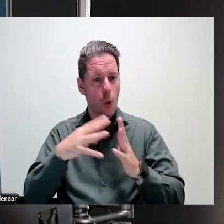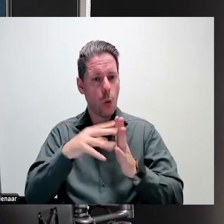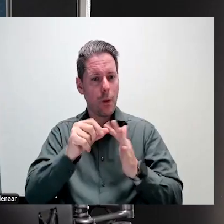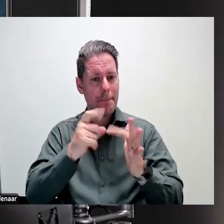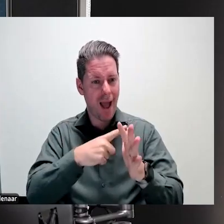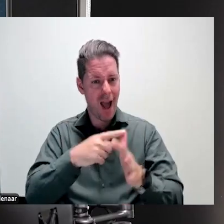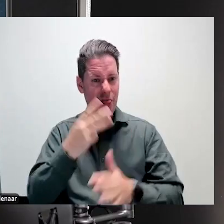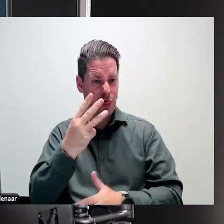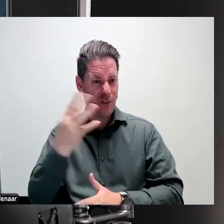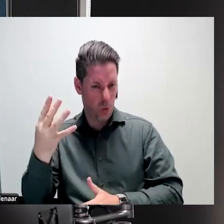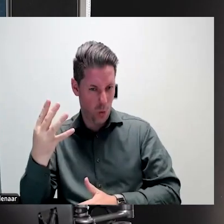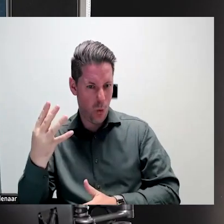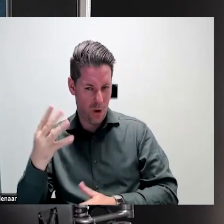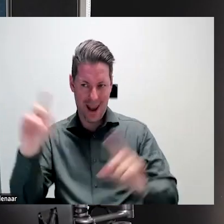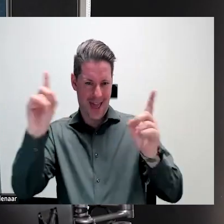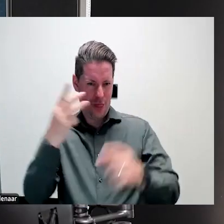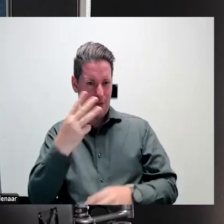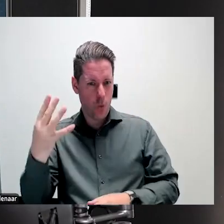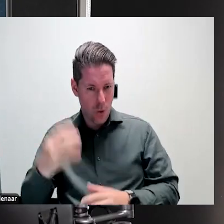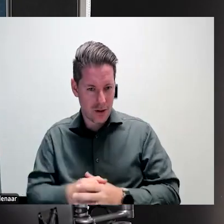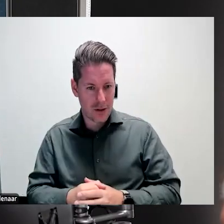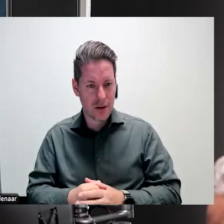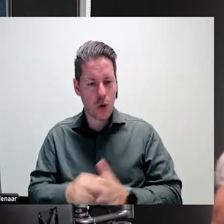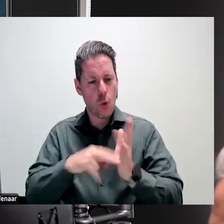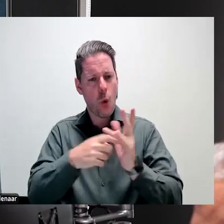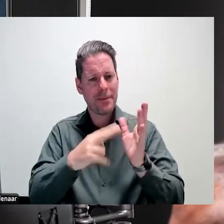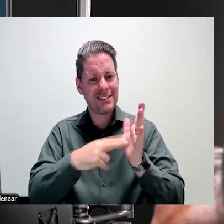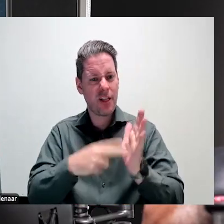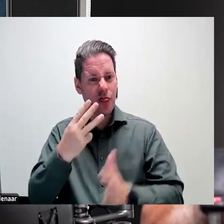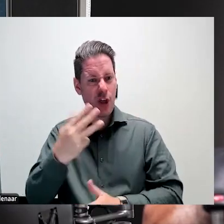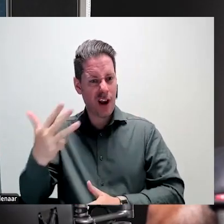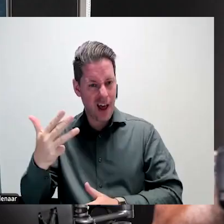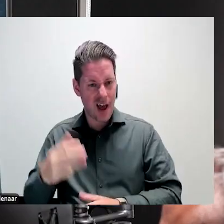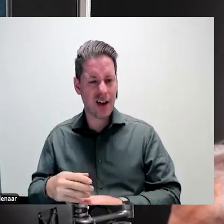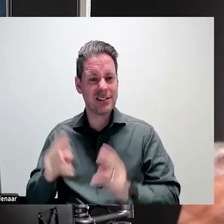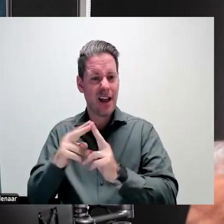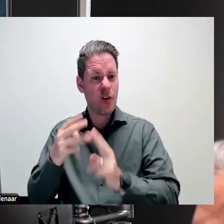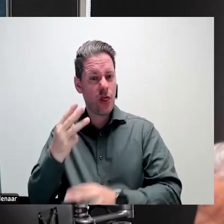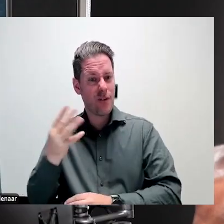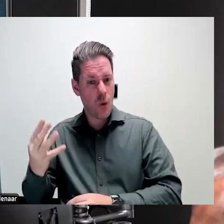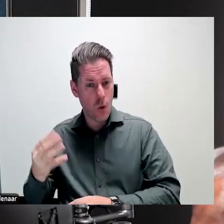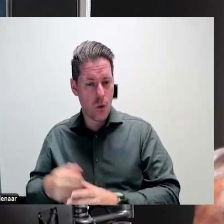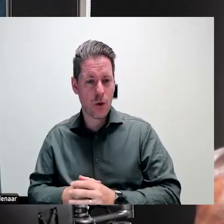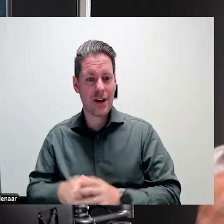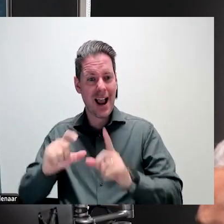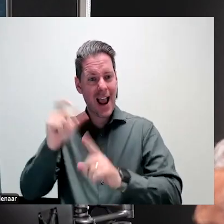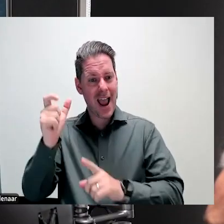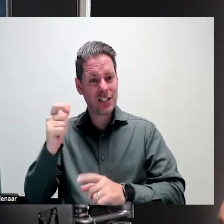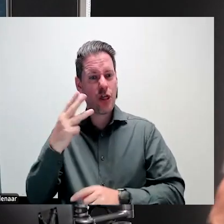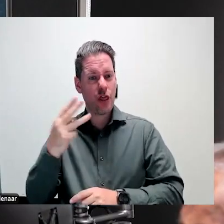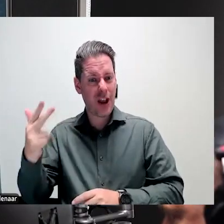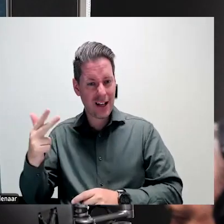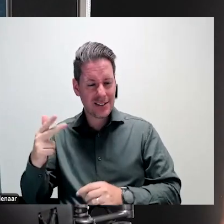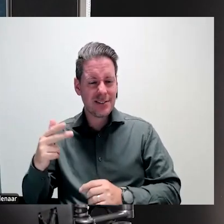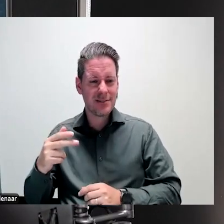34 in Weipa, pretty much there already. Beyond that, 39 in Normanton, 34 for Townsville, 31 for Cairns, 38 for Mount